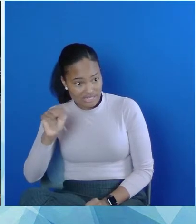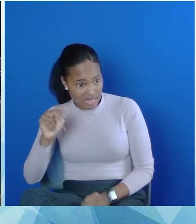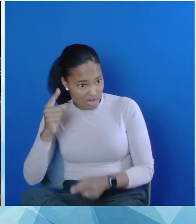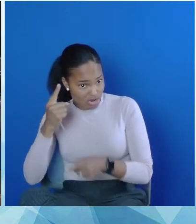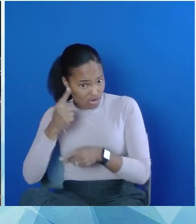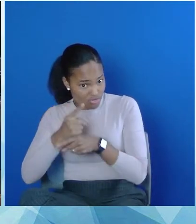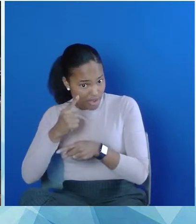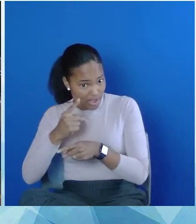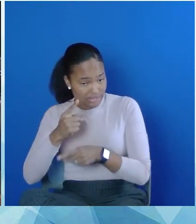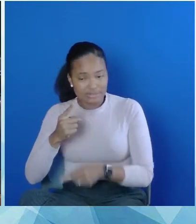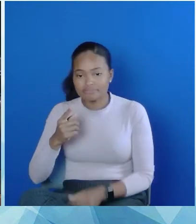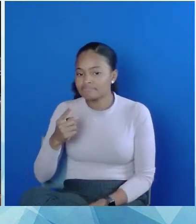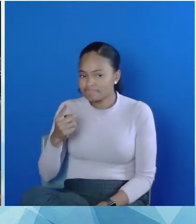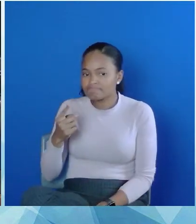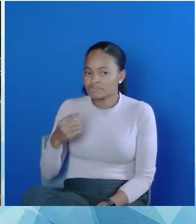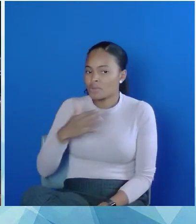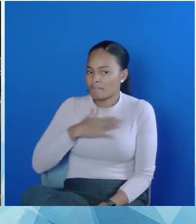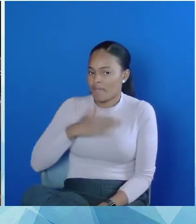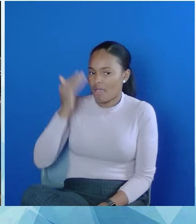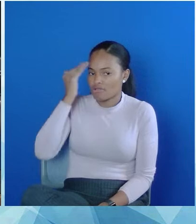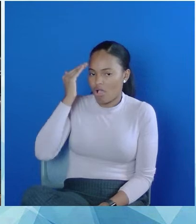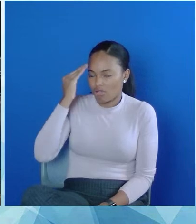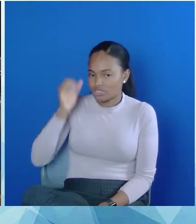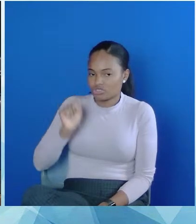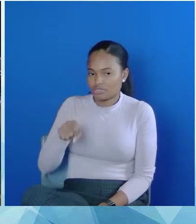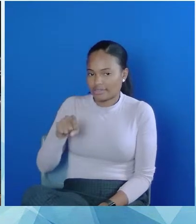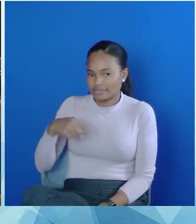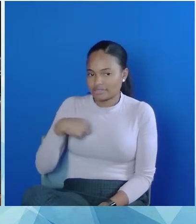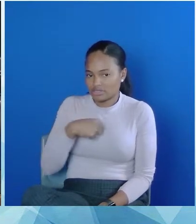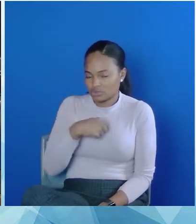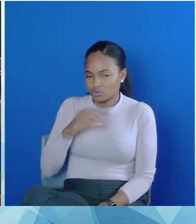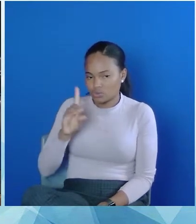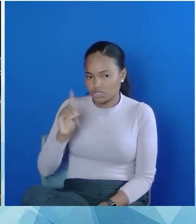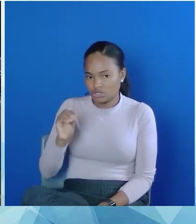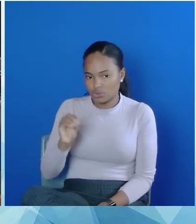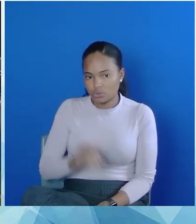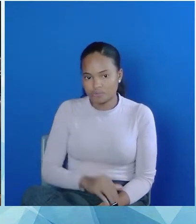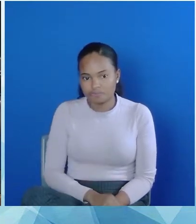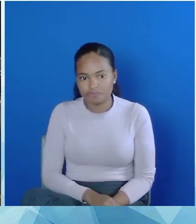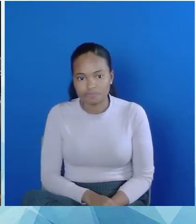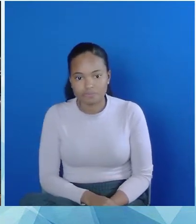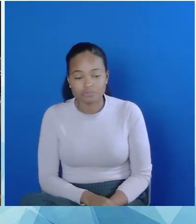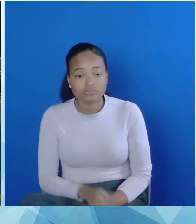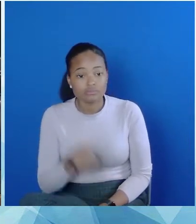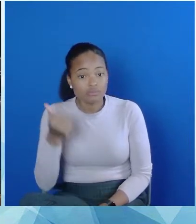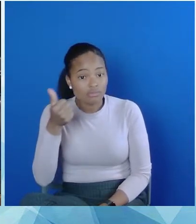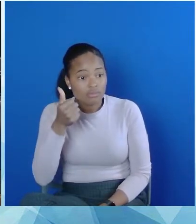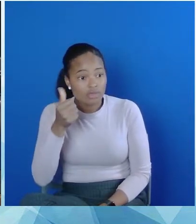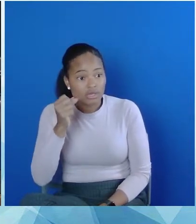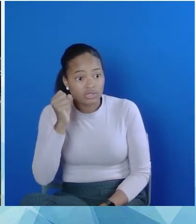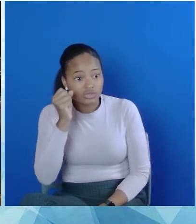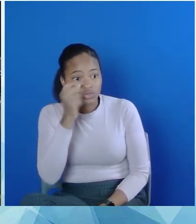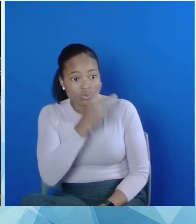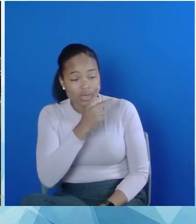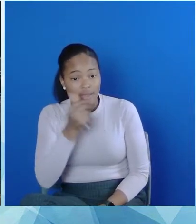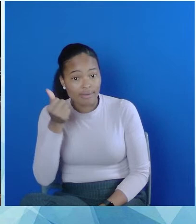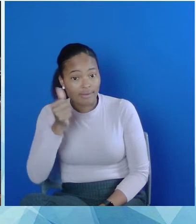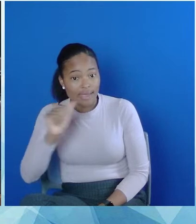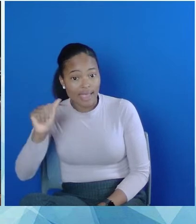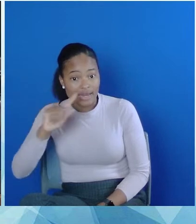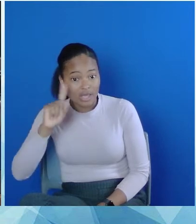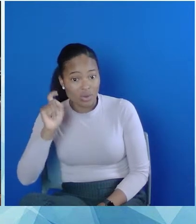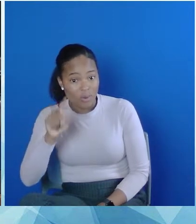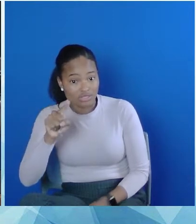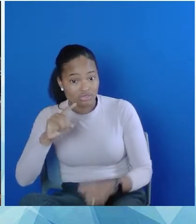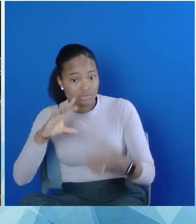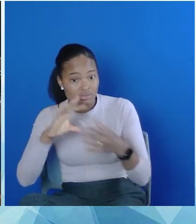To my knowledge, we are. Okay, thank you. Any questions or comments or concerns